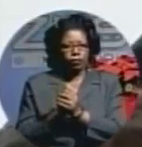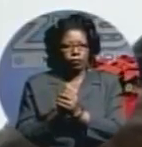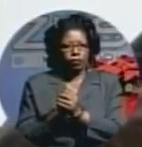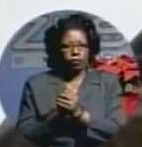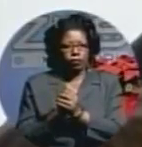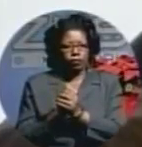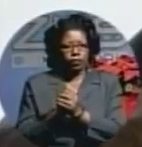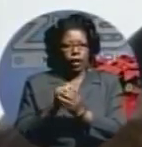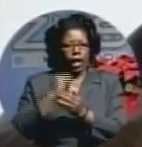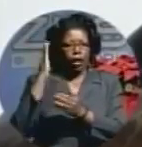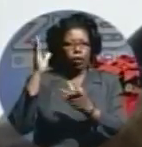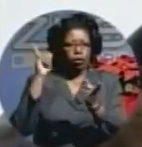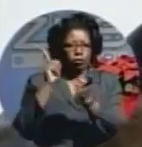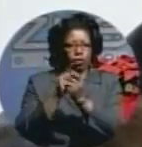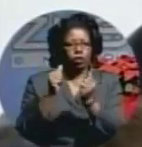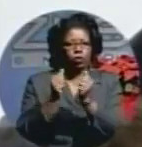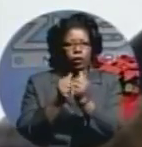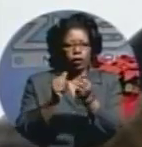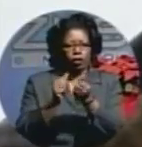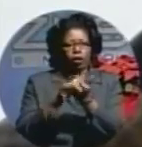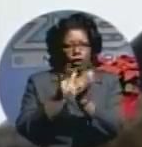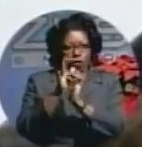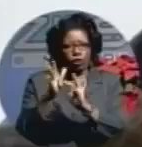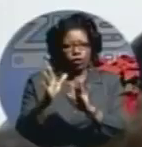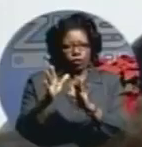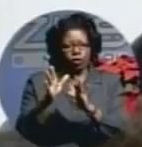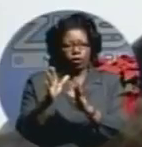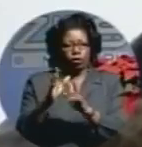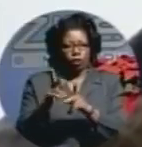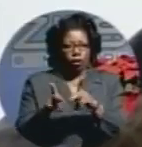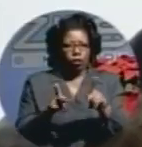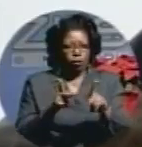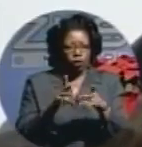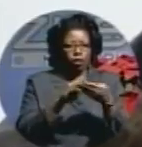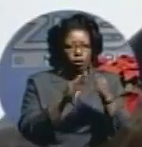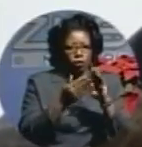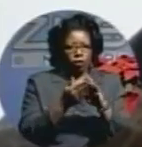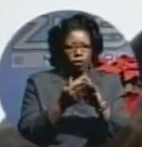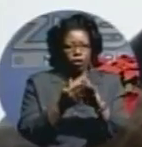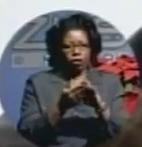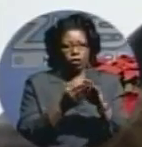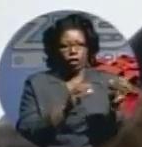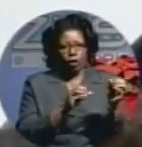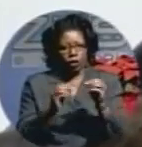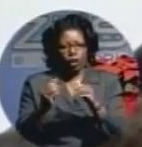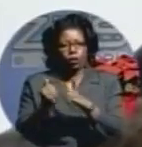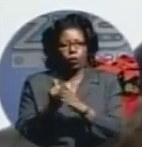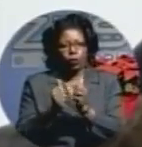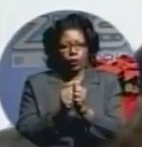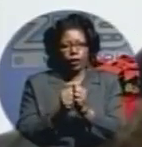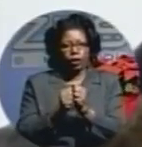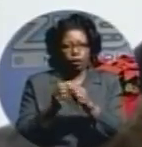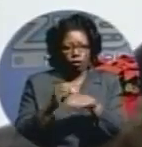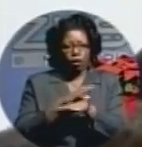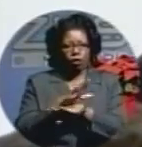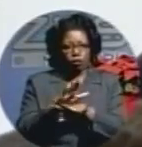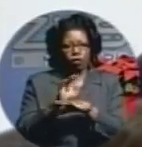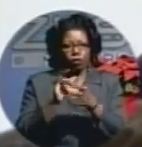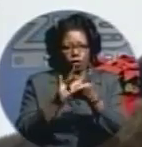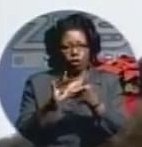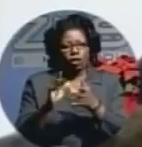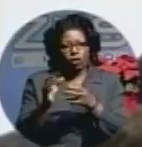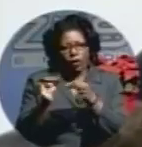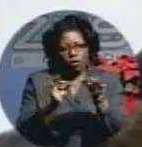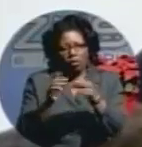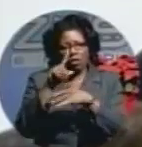I will meet with the Christian community as they organize through the Christian Council to explain the